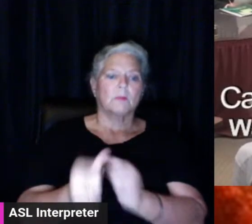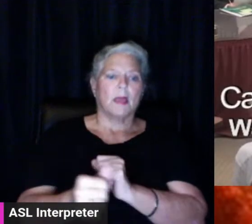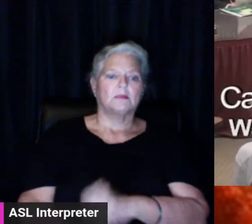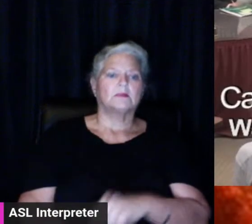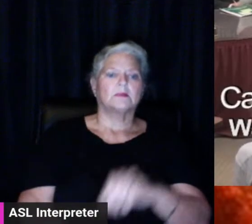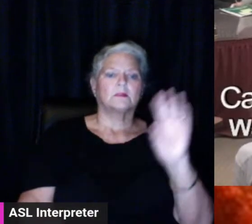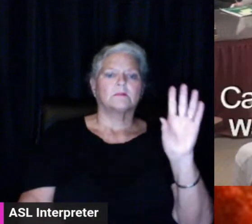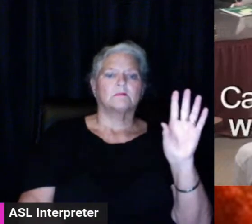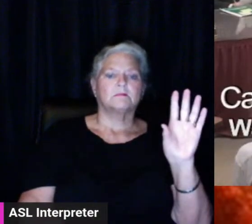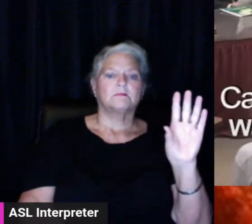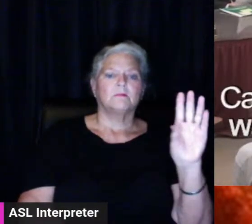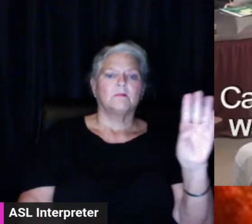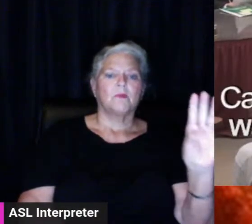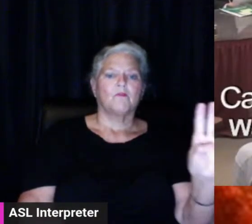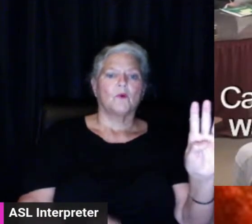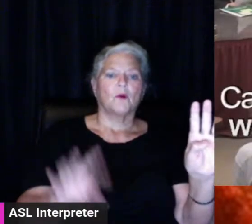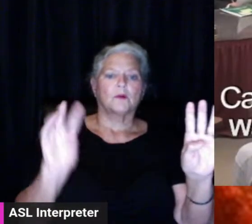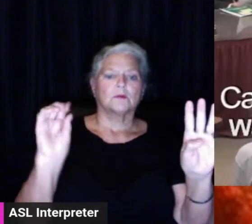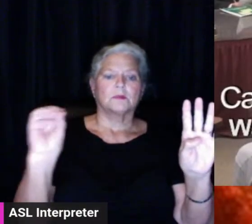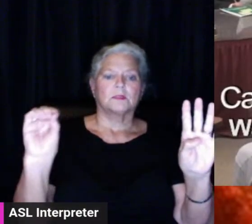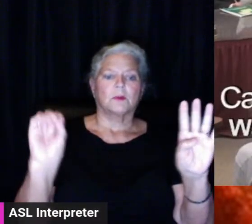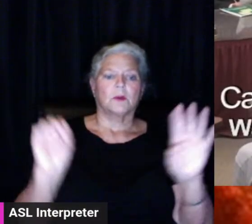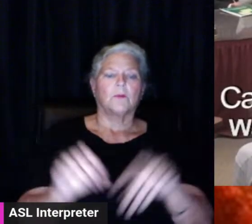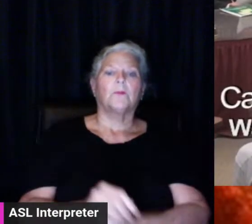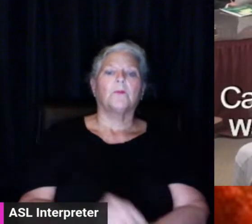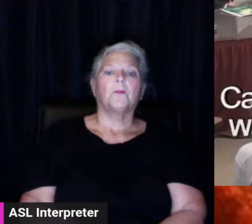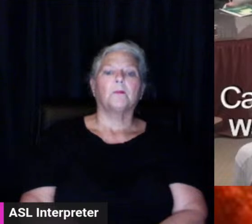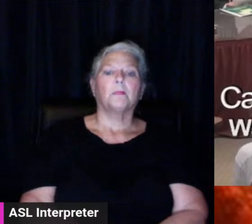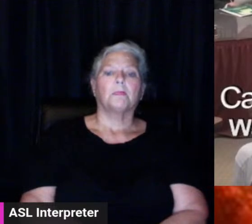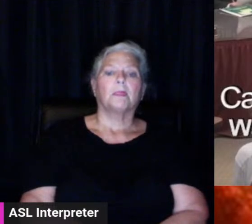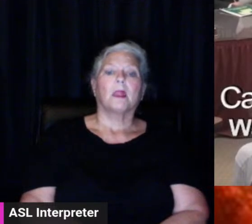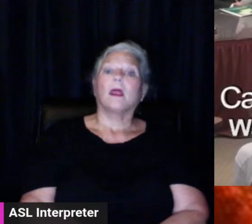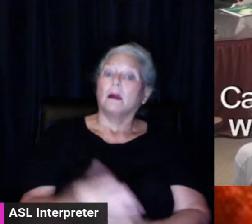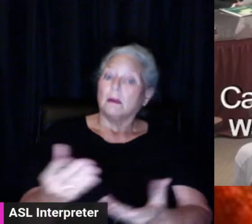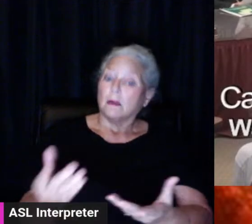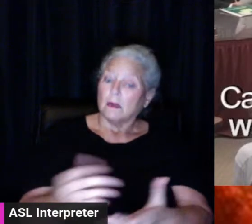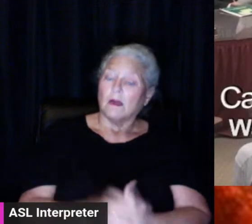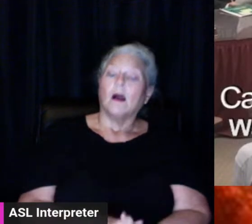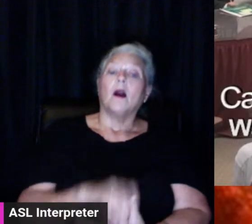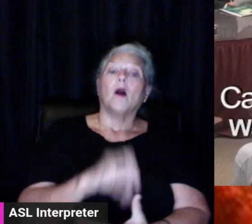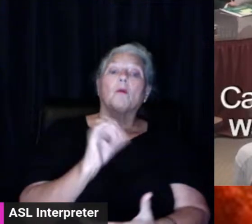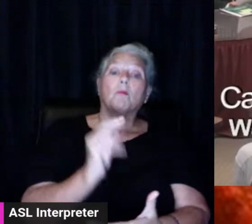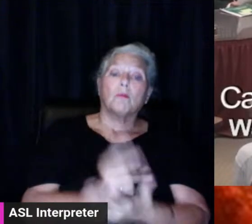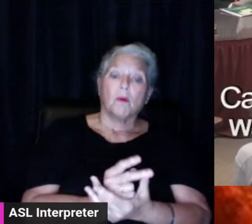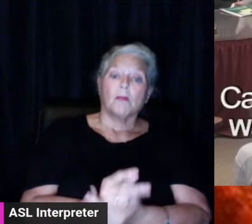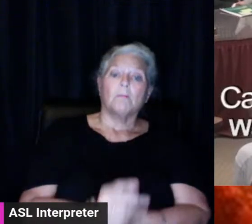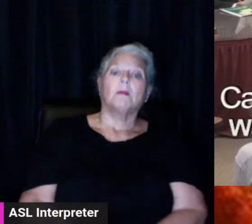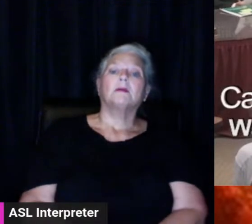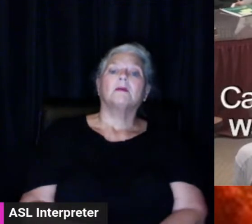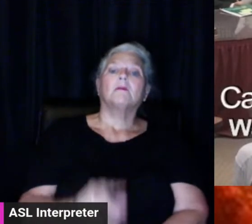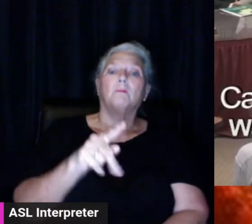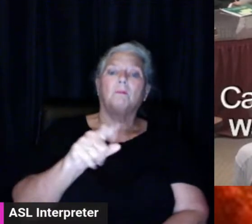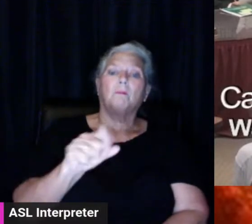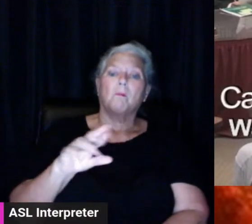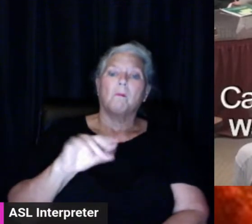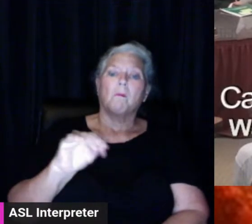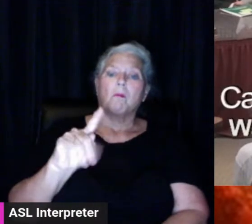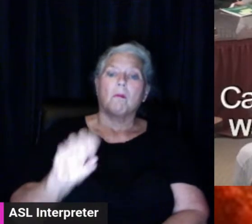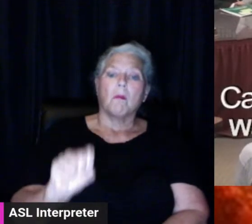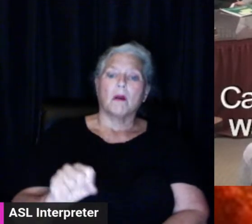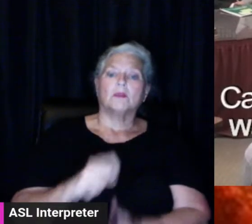agenda, consider the appointment in Parks Recreation seasonal staff, Kyle Downing.